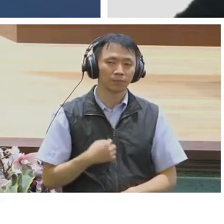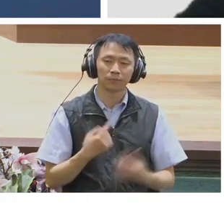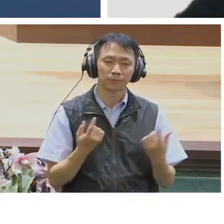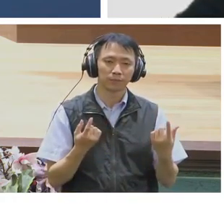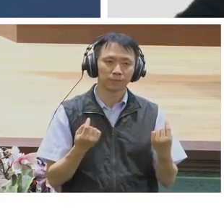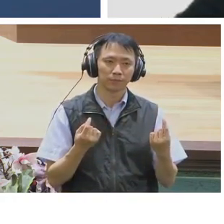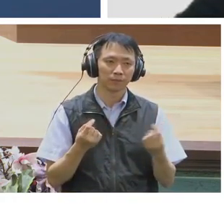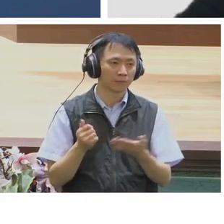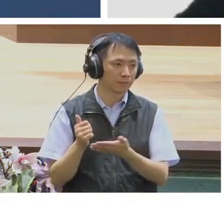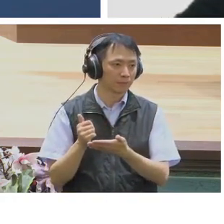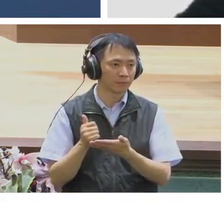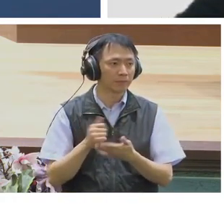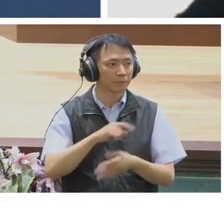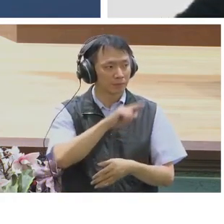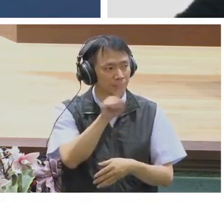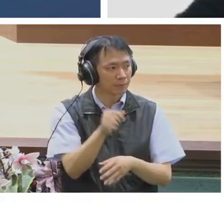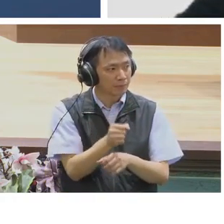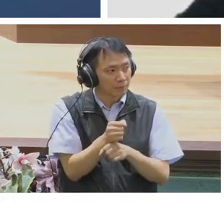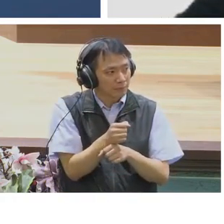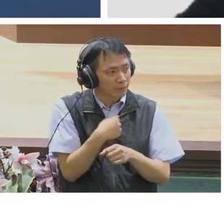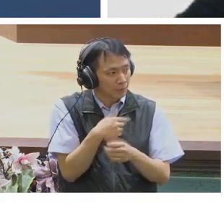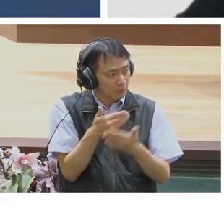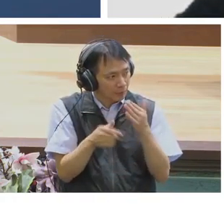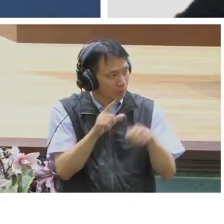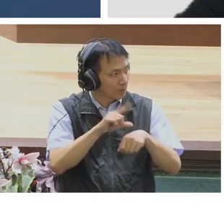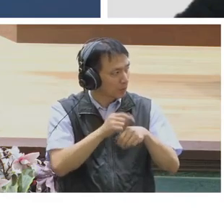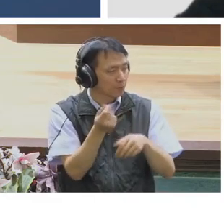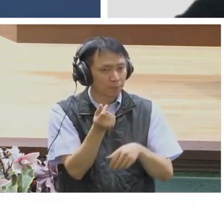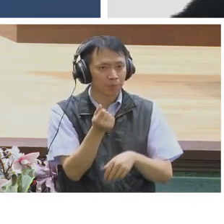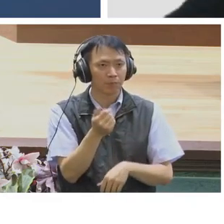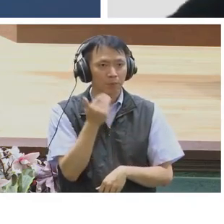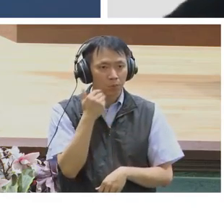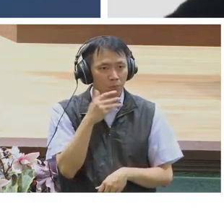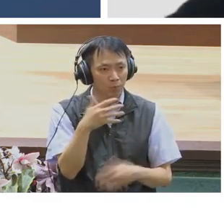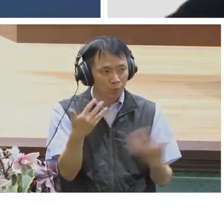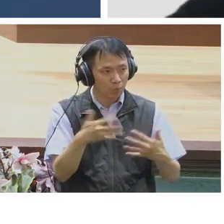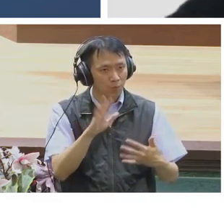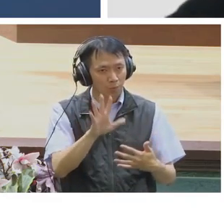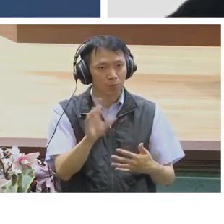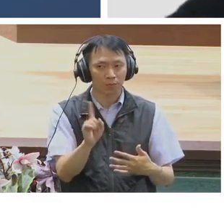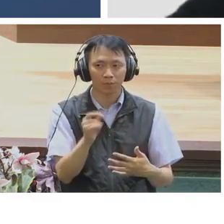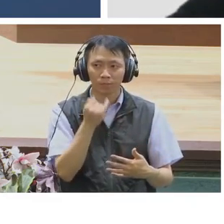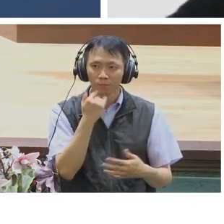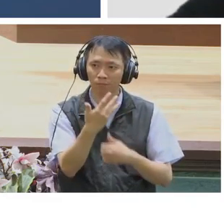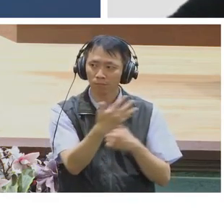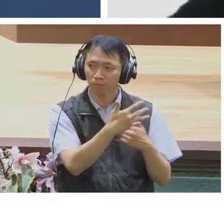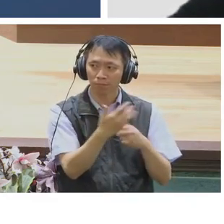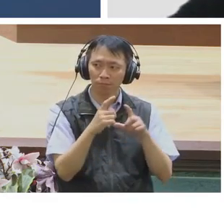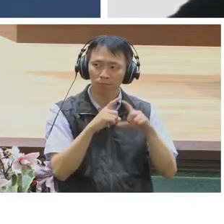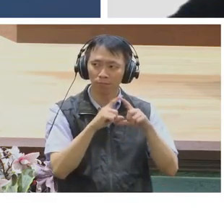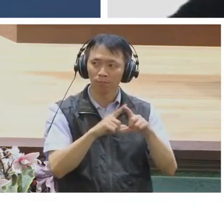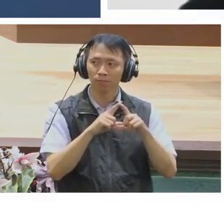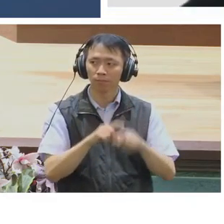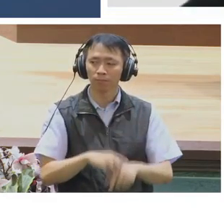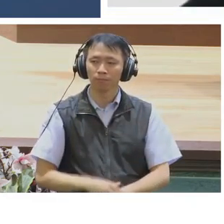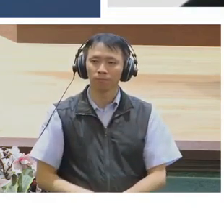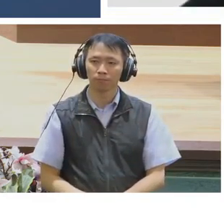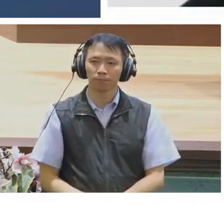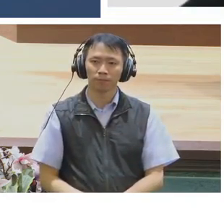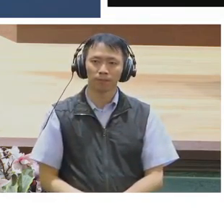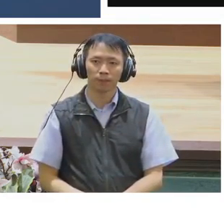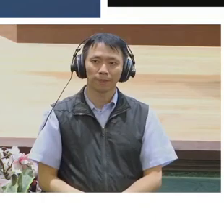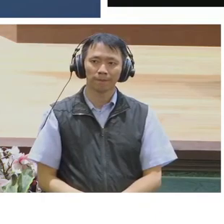little bit more time, and if anybody has any more questions, we'd be happy to do those too. Just a little bit more to some of the features under development,